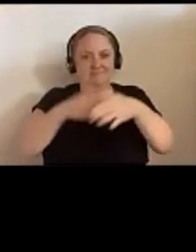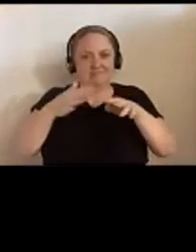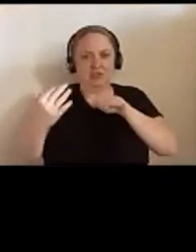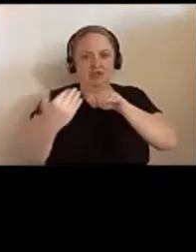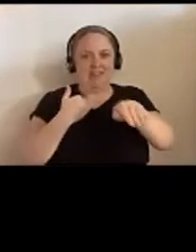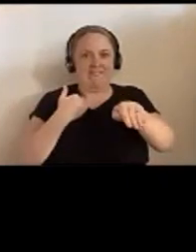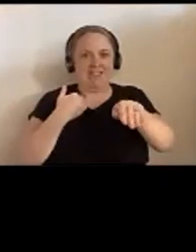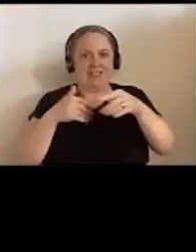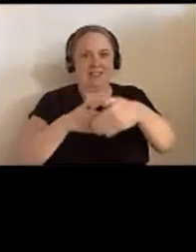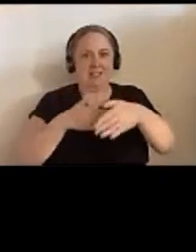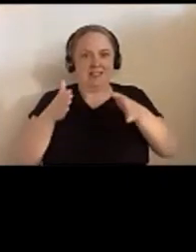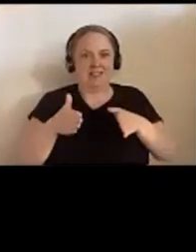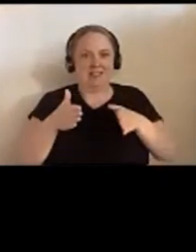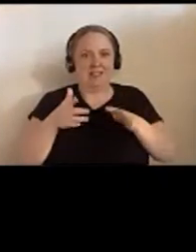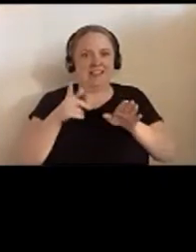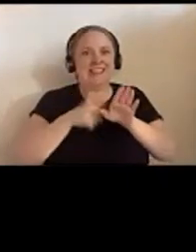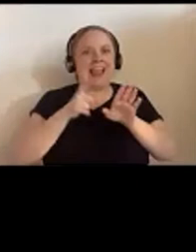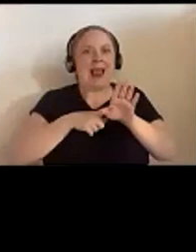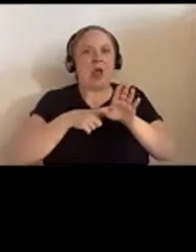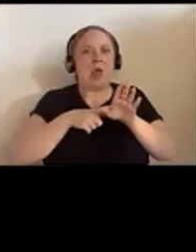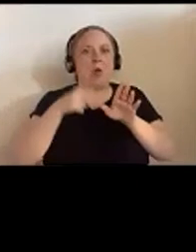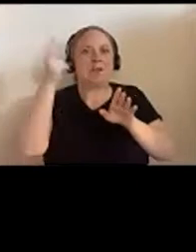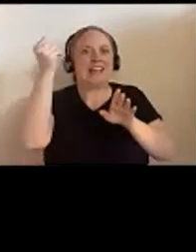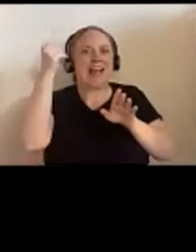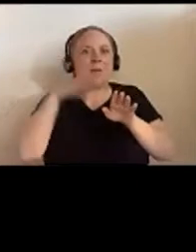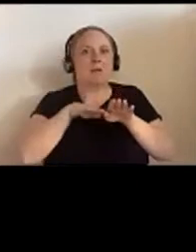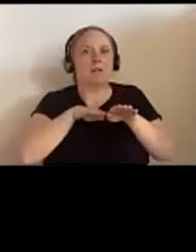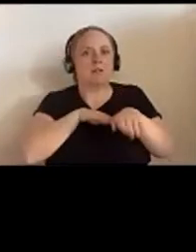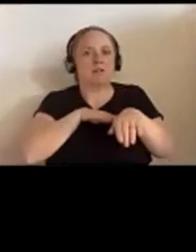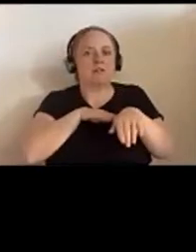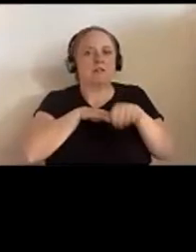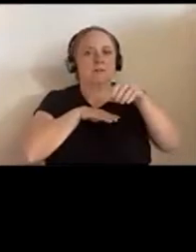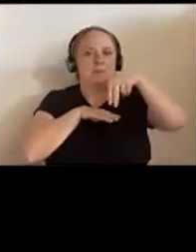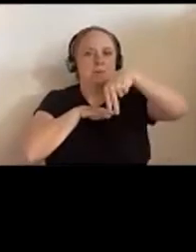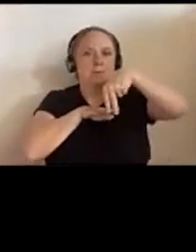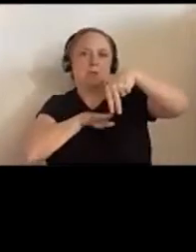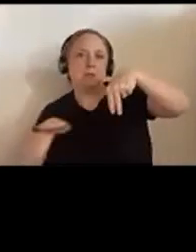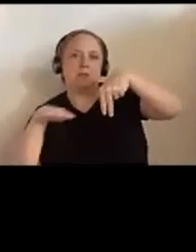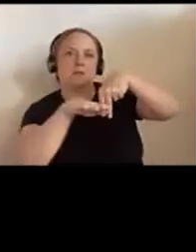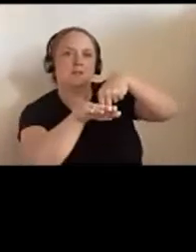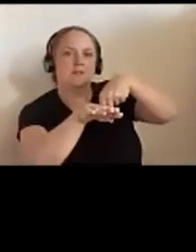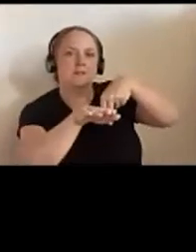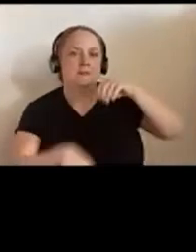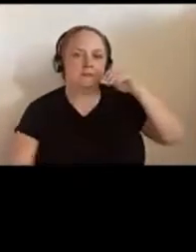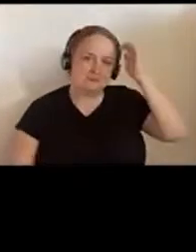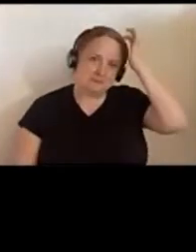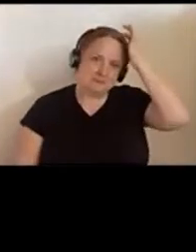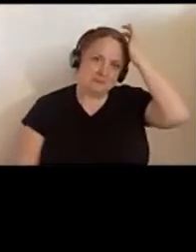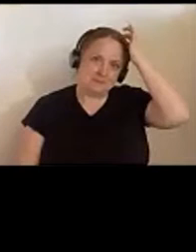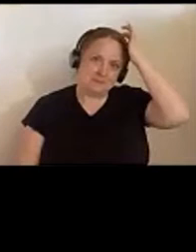indeed a kind of yellow cab that sort of has to swerve around her in order to avoid hitting her where she is.